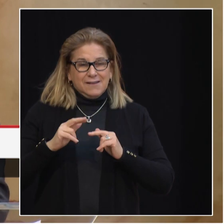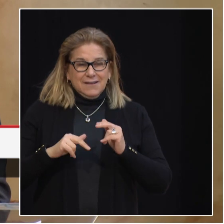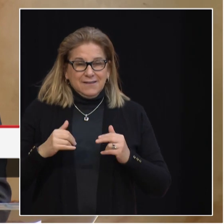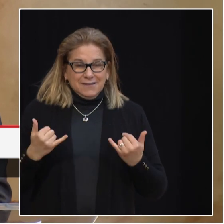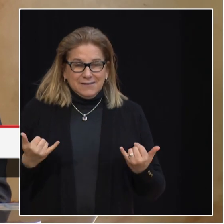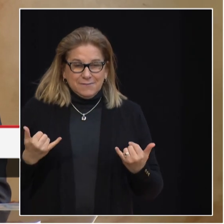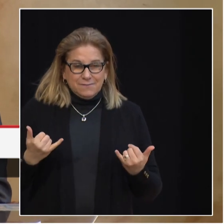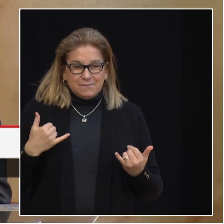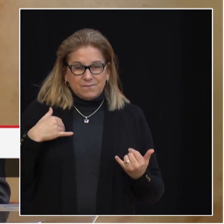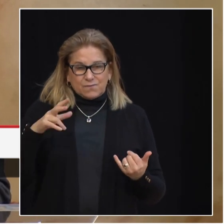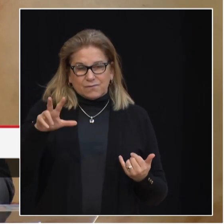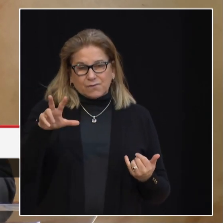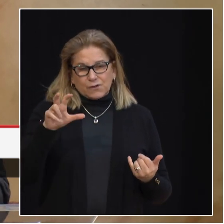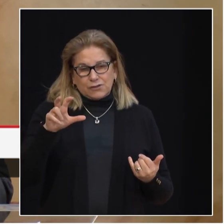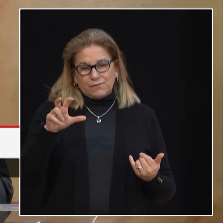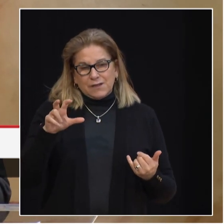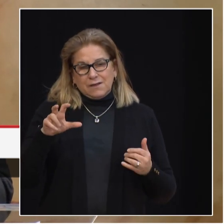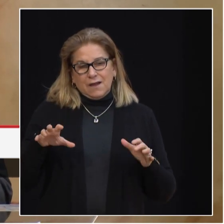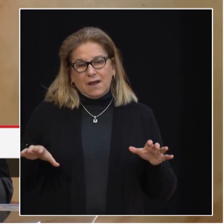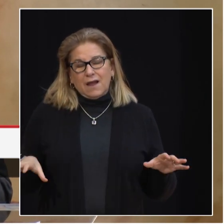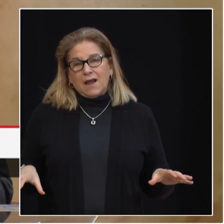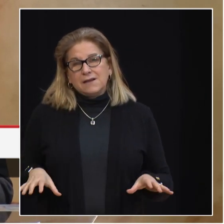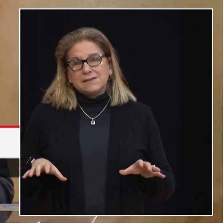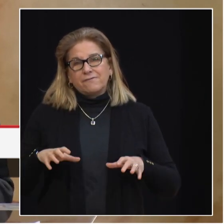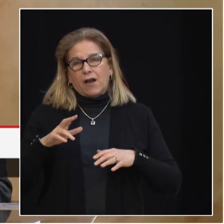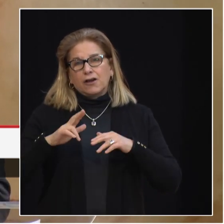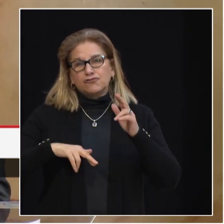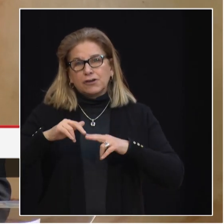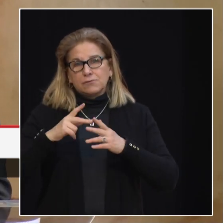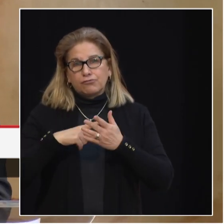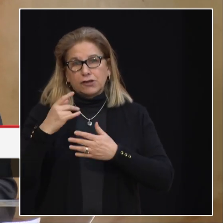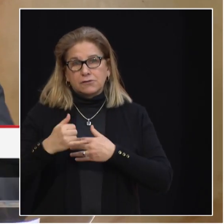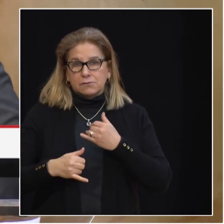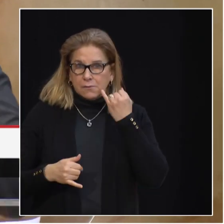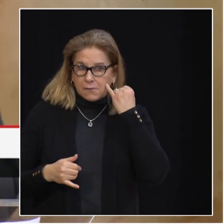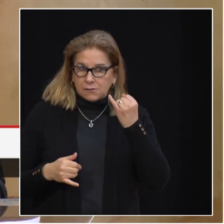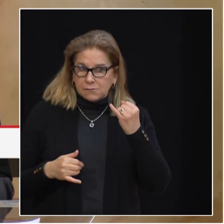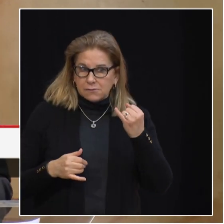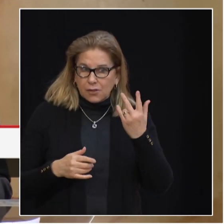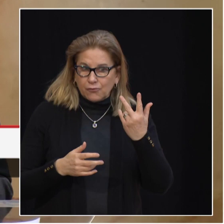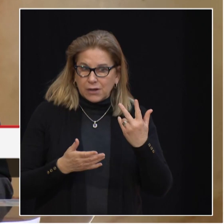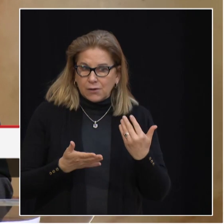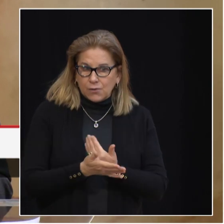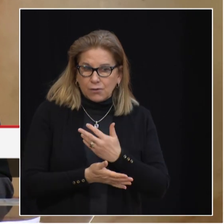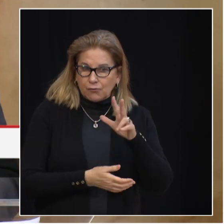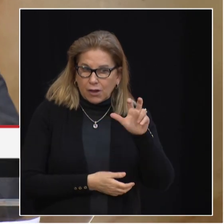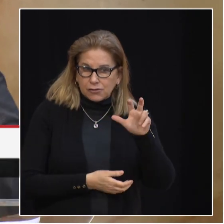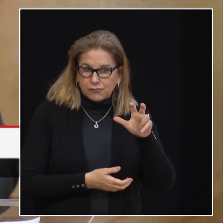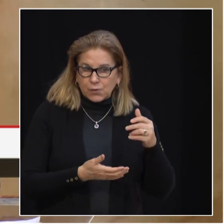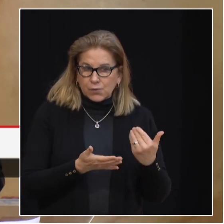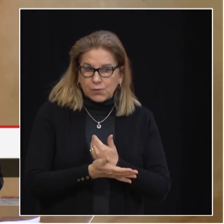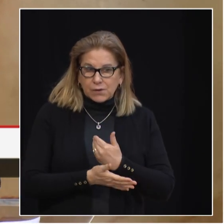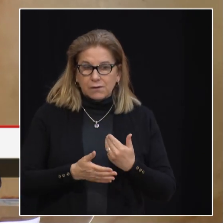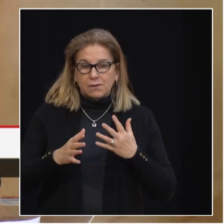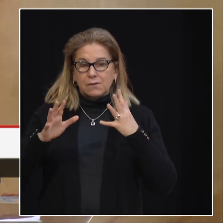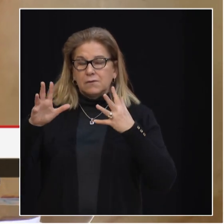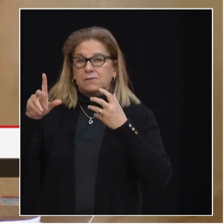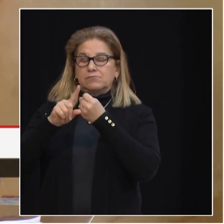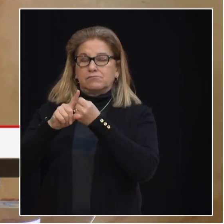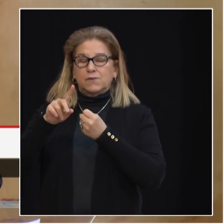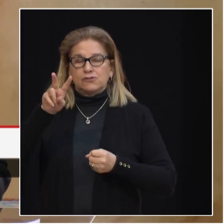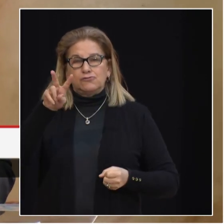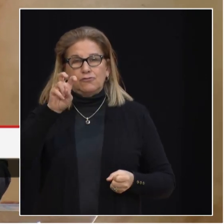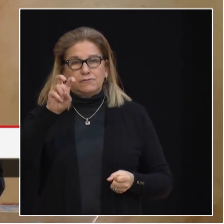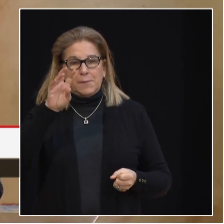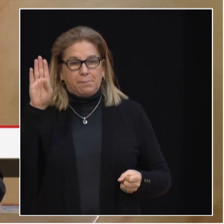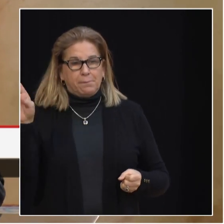construction projects with about $2 billion in investments made by the mayor across all 8 wards. So I'm really excited to